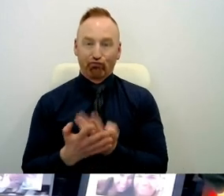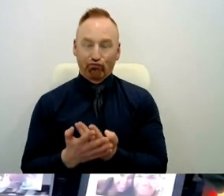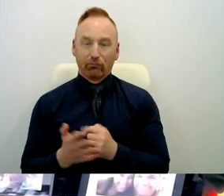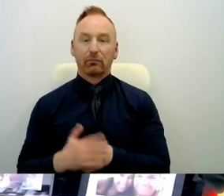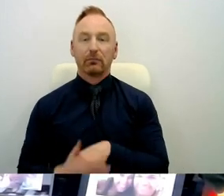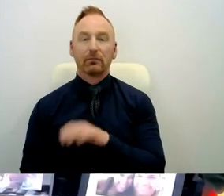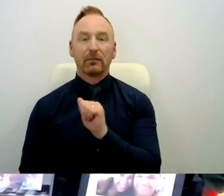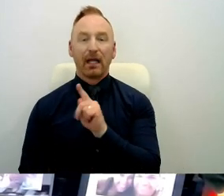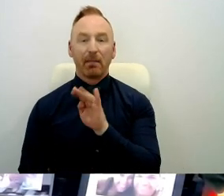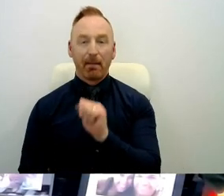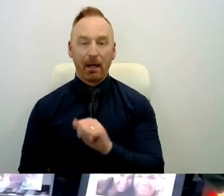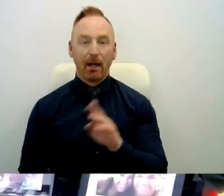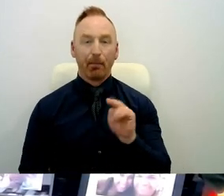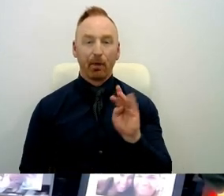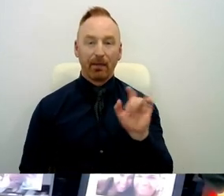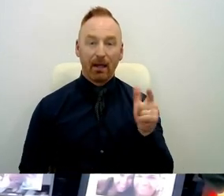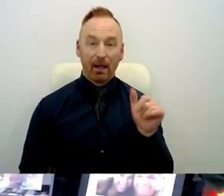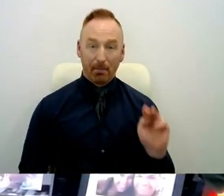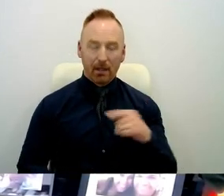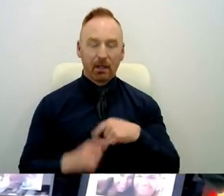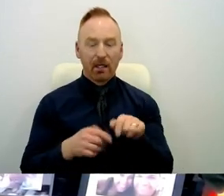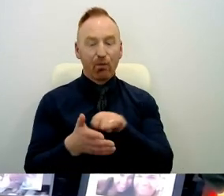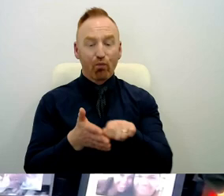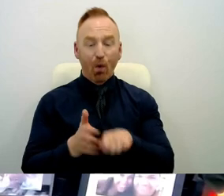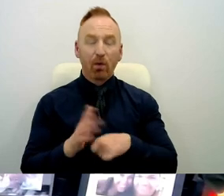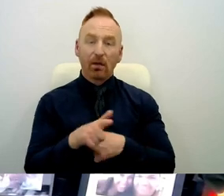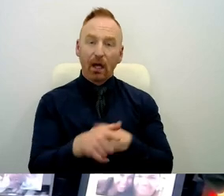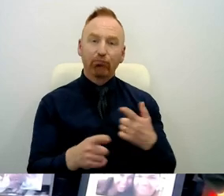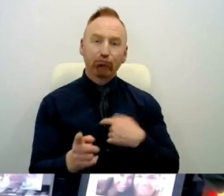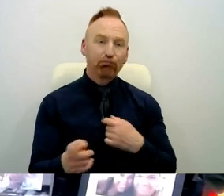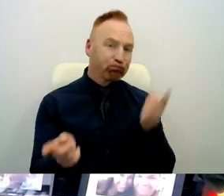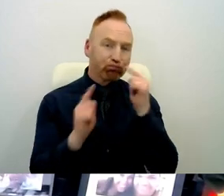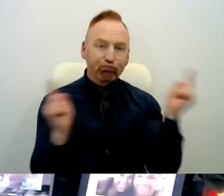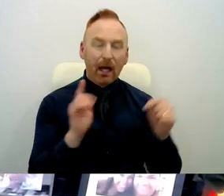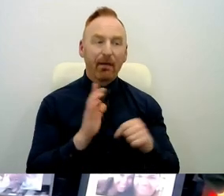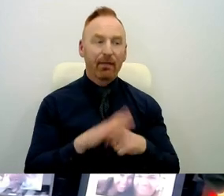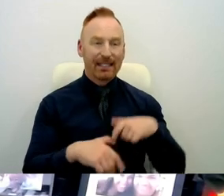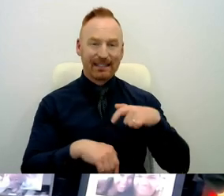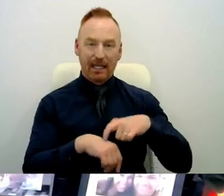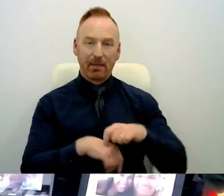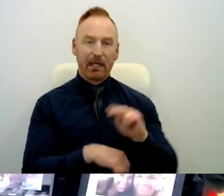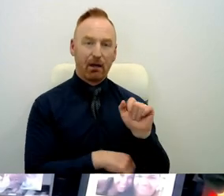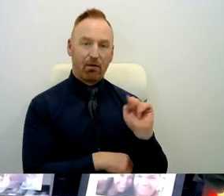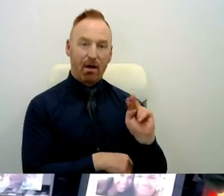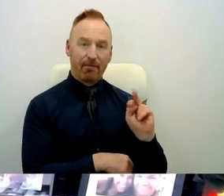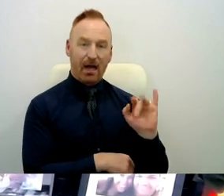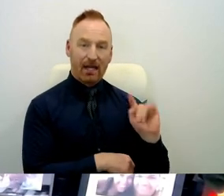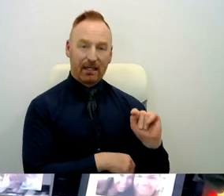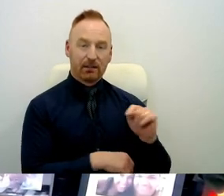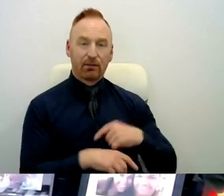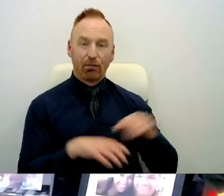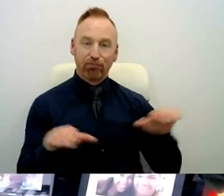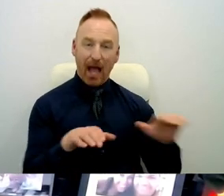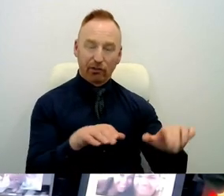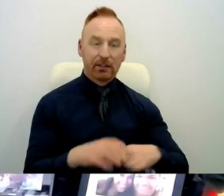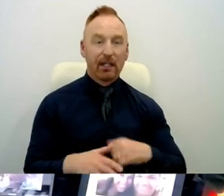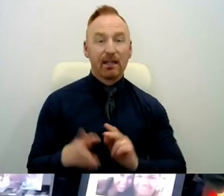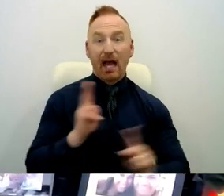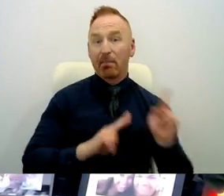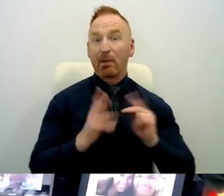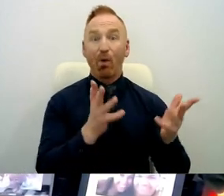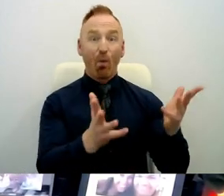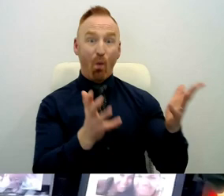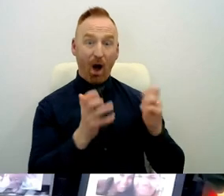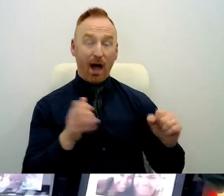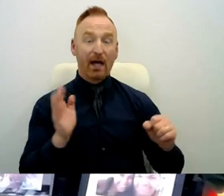in Birmingham, Alabama. He wrote in response to their expressed opposition to the timing of nonviolent direct action that had been taken by freedom